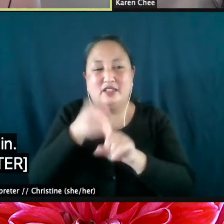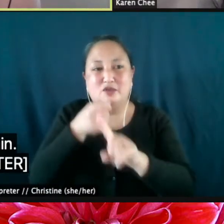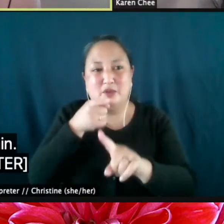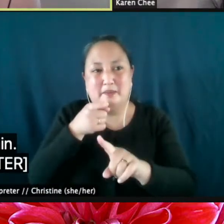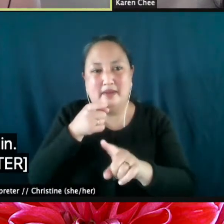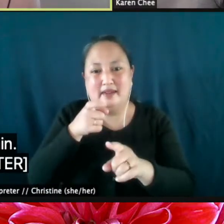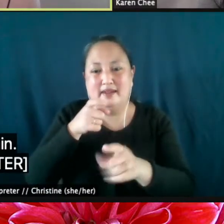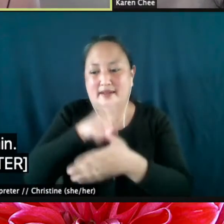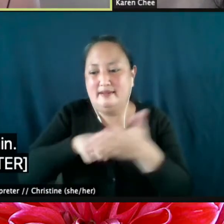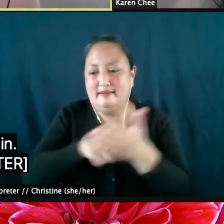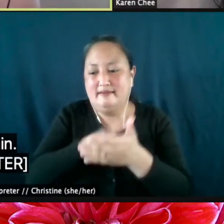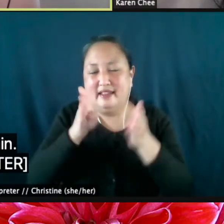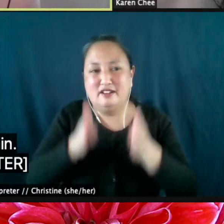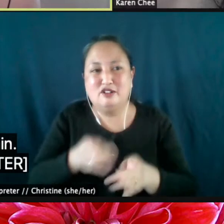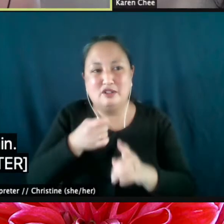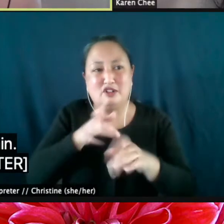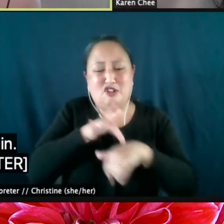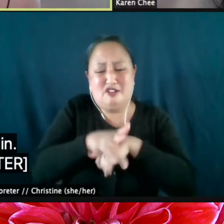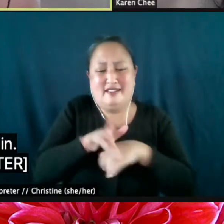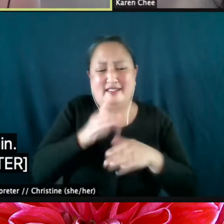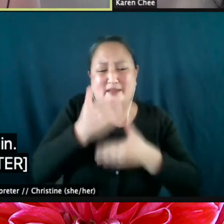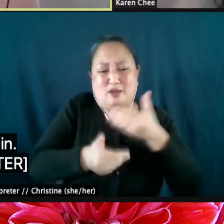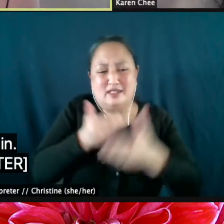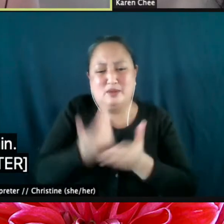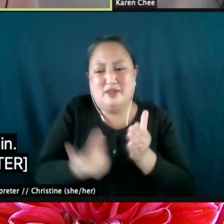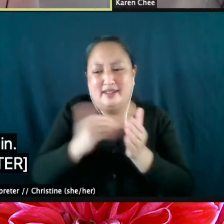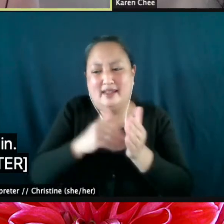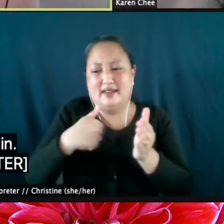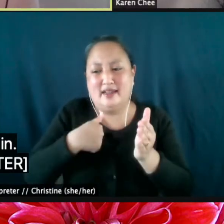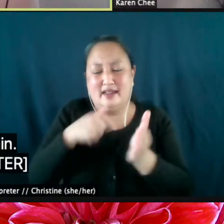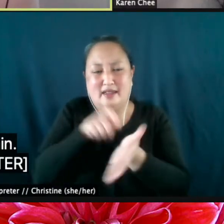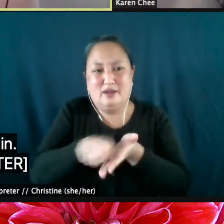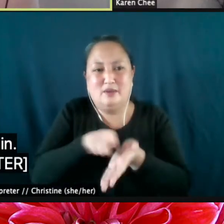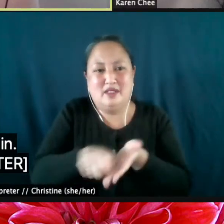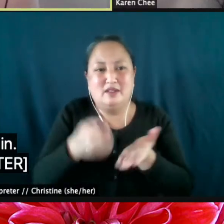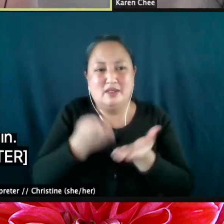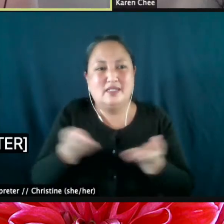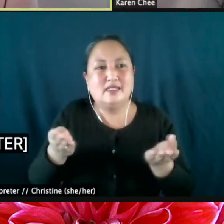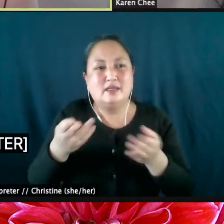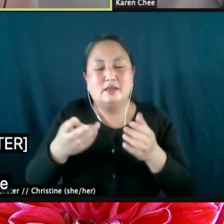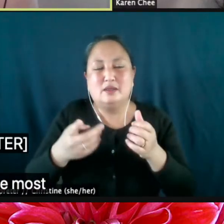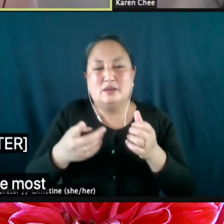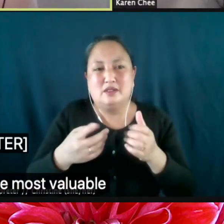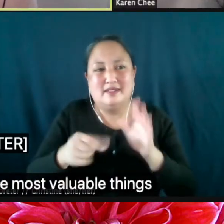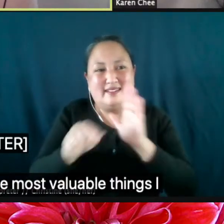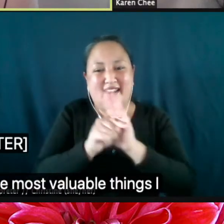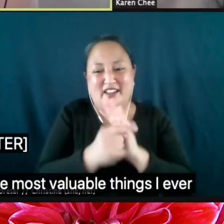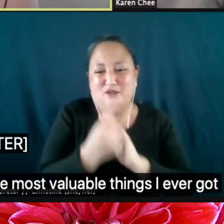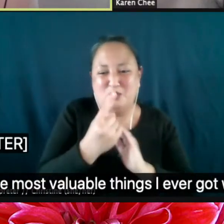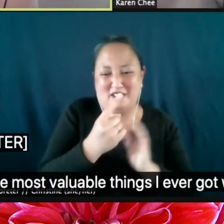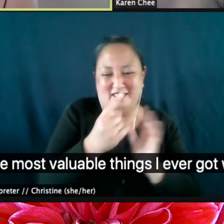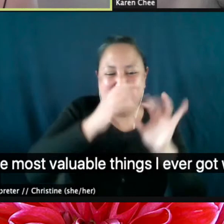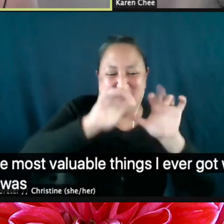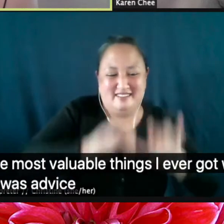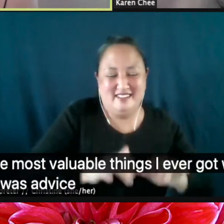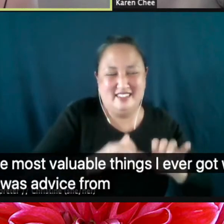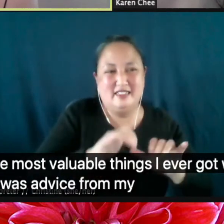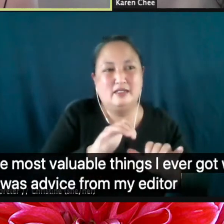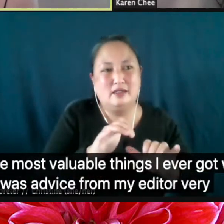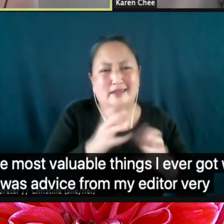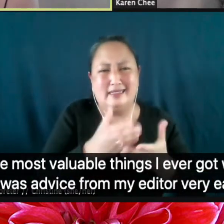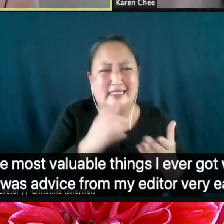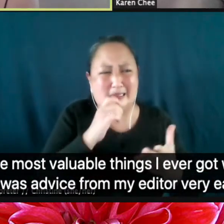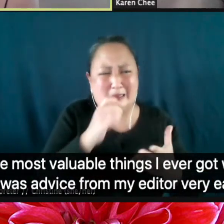very early on in the process, where, again, I write those -1 drafts. I write really quickly. Things often don't make